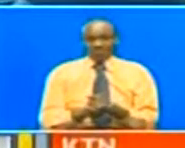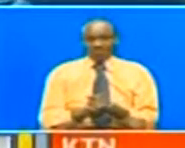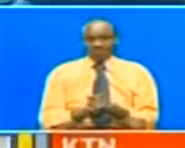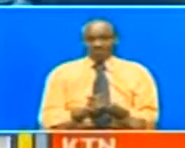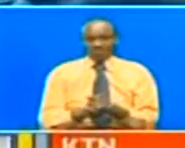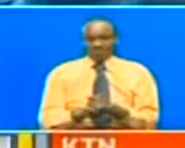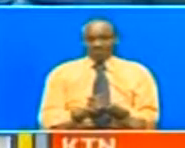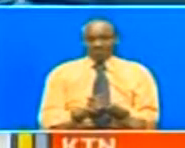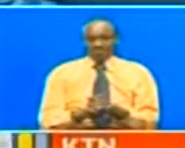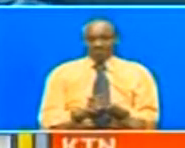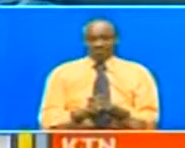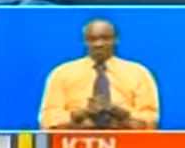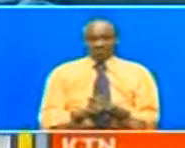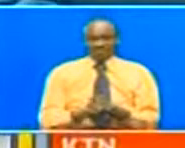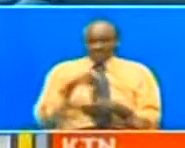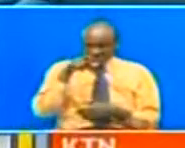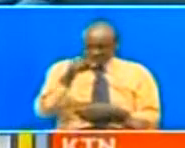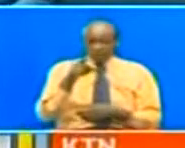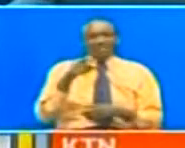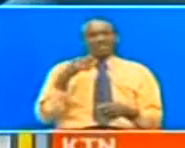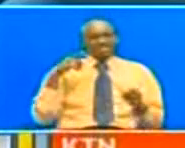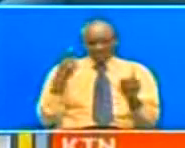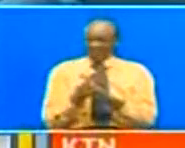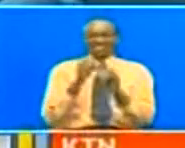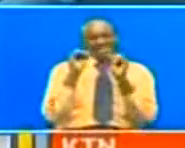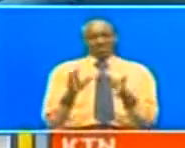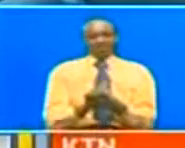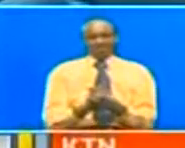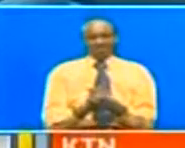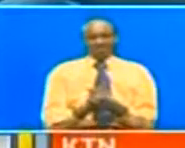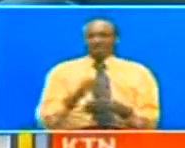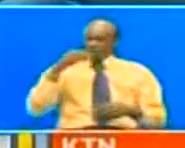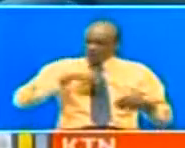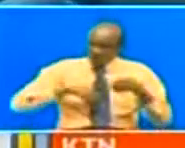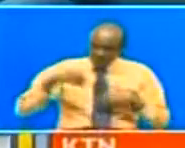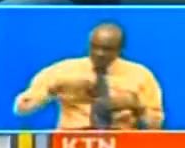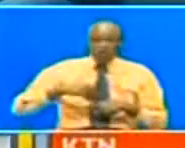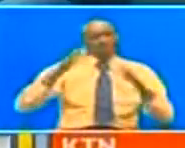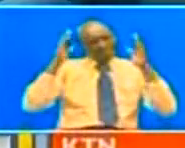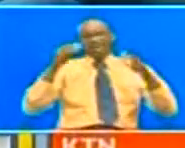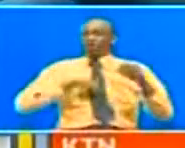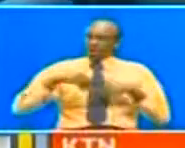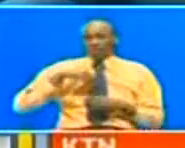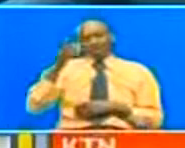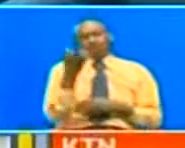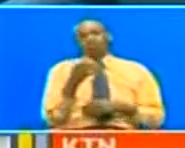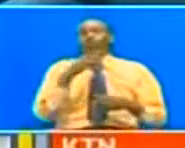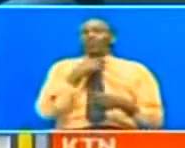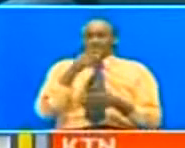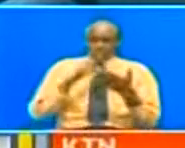That there are differences between parties. No, so that was that had nothing to do with differences. That were corruption, mega corruption matters. We only